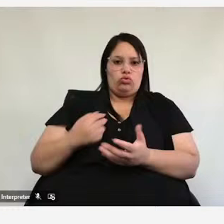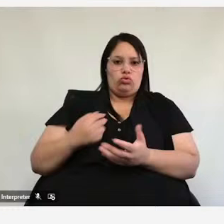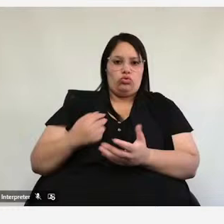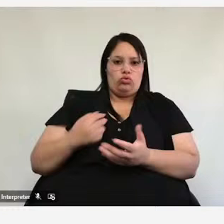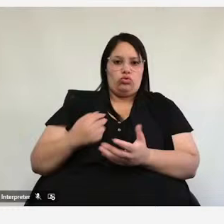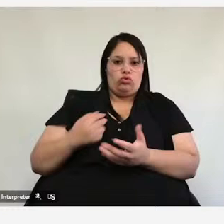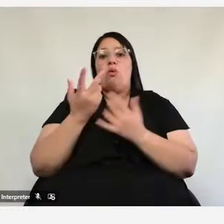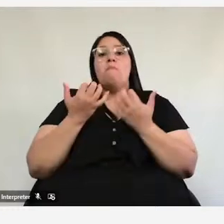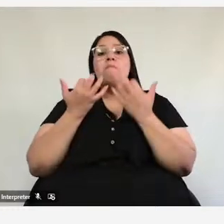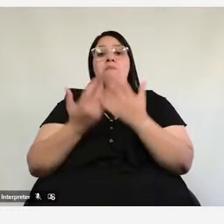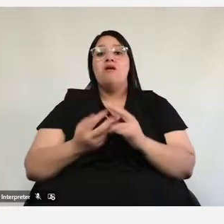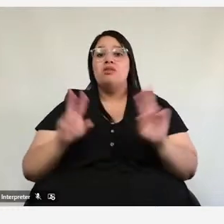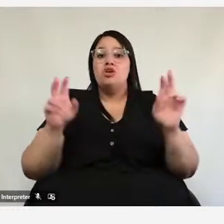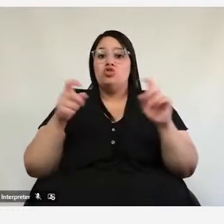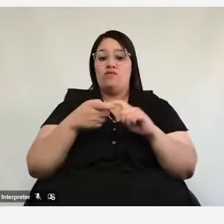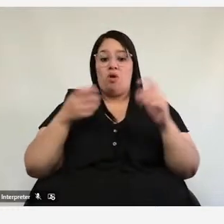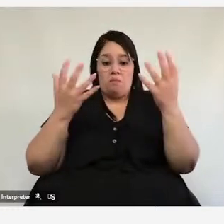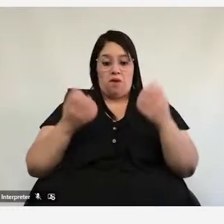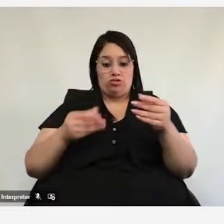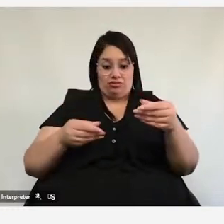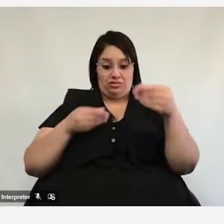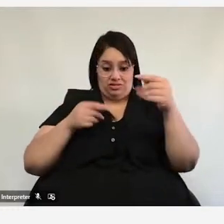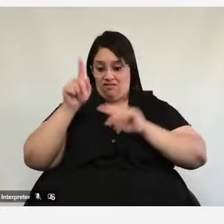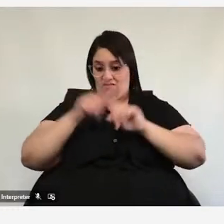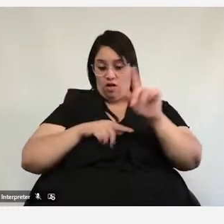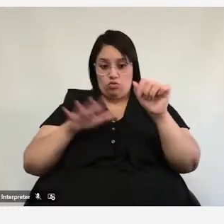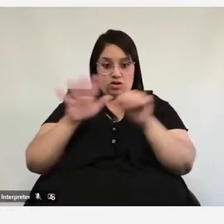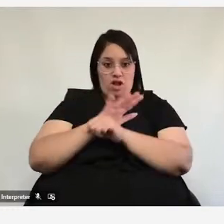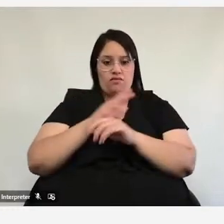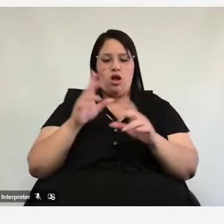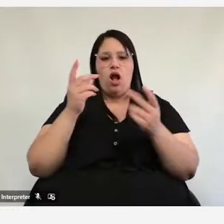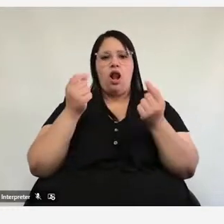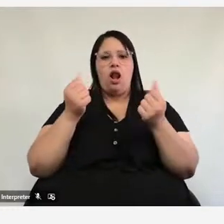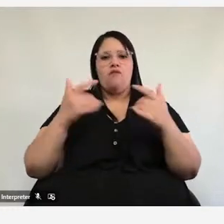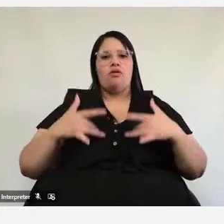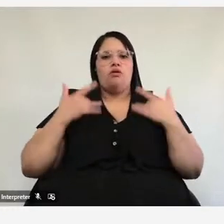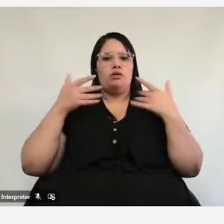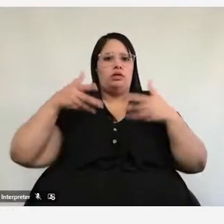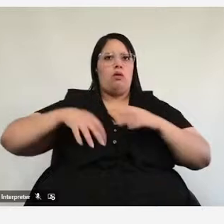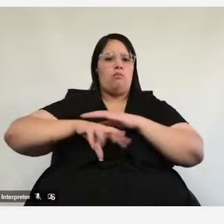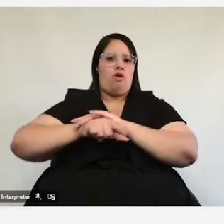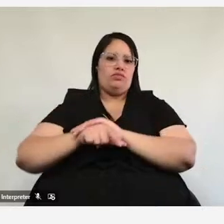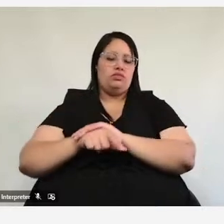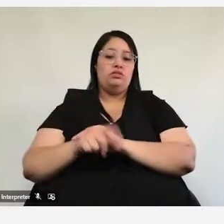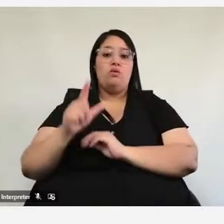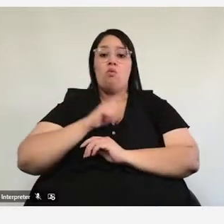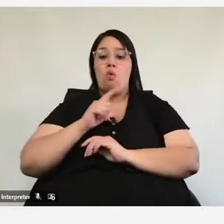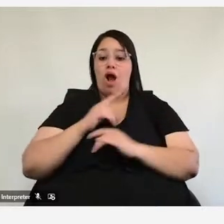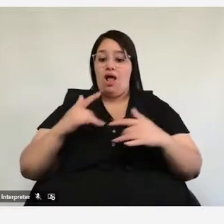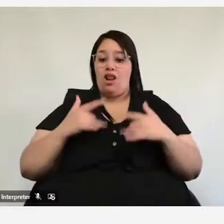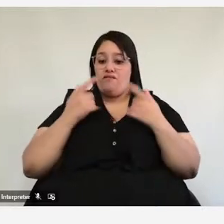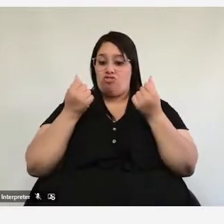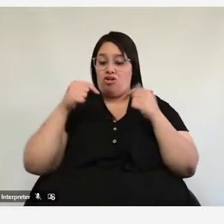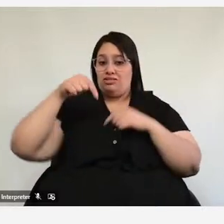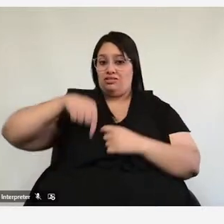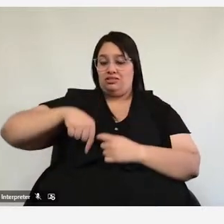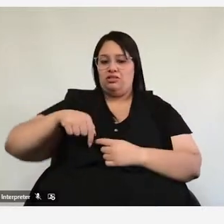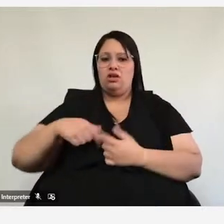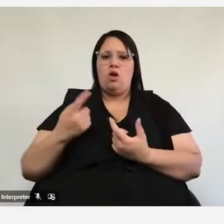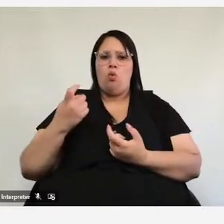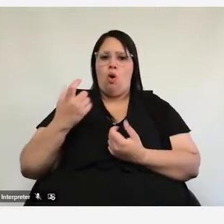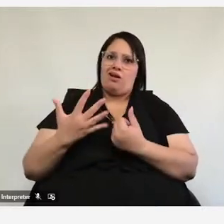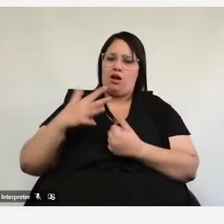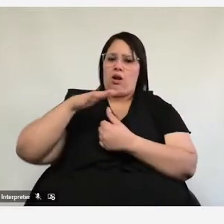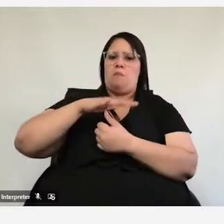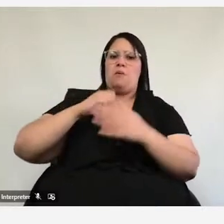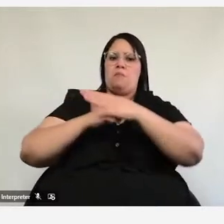burning issues that this budget fails to address is the cost of living in this province. A cost of living as one of the pillars